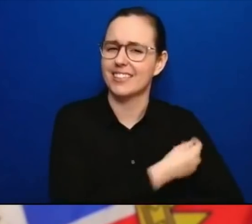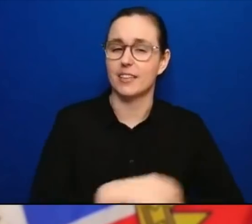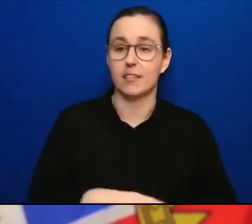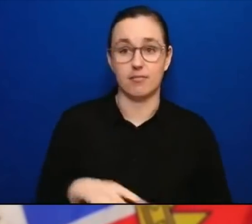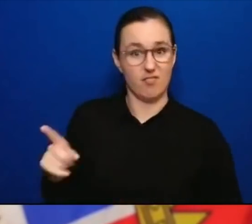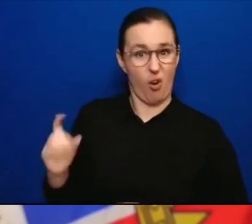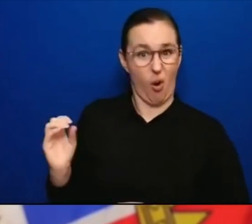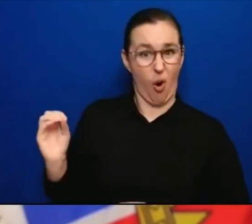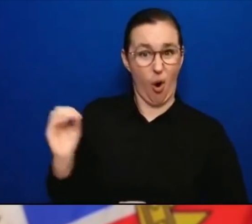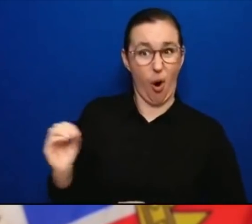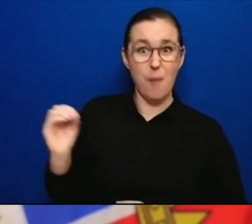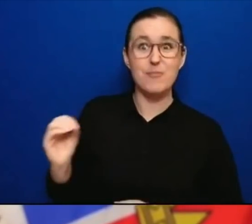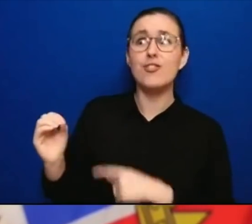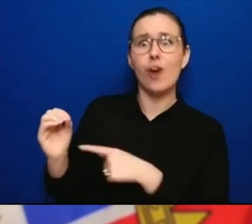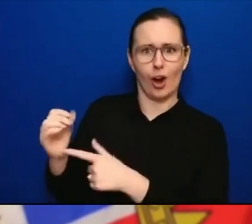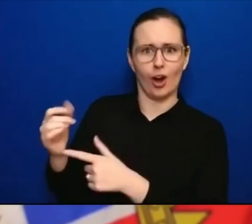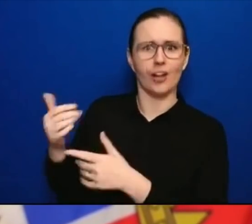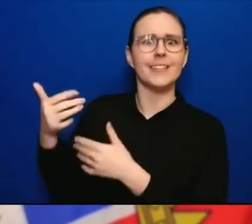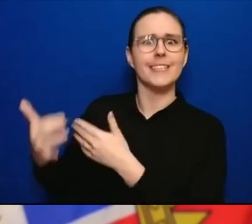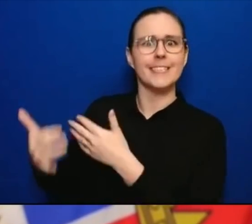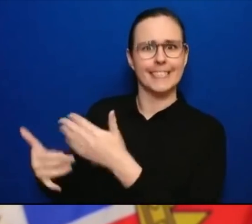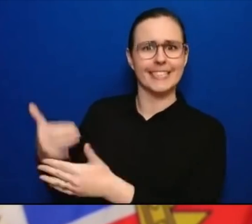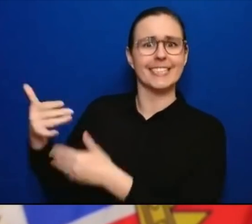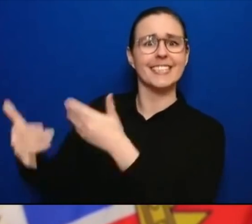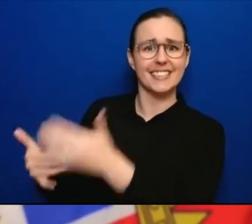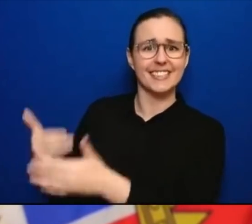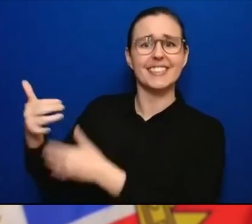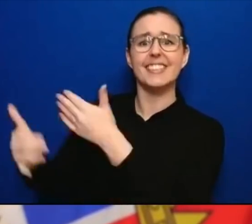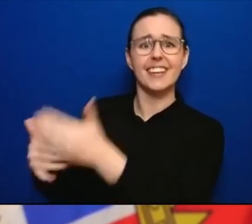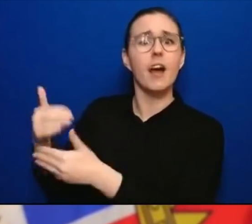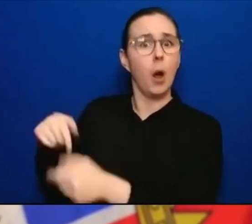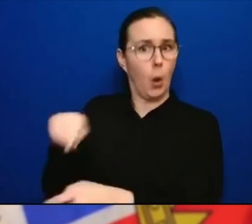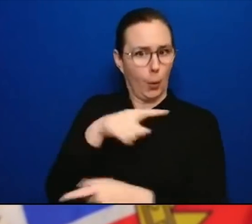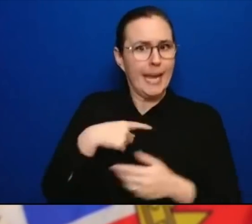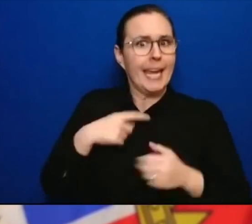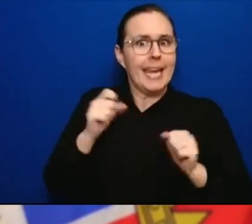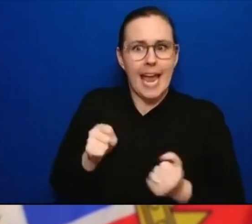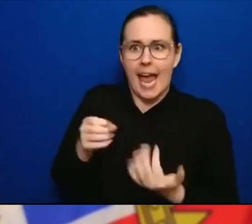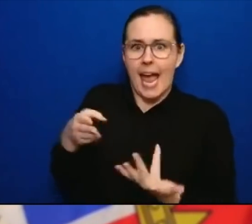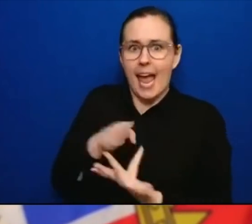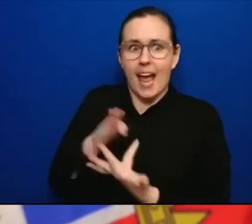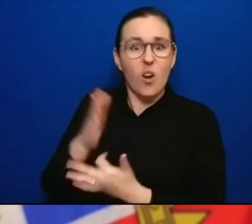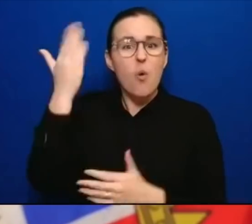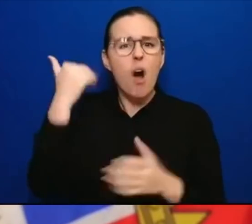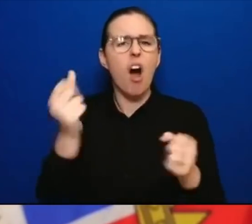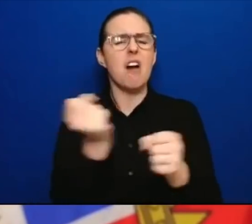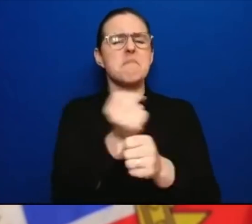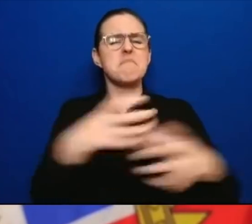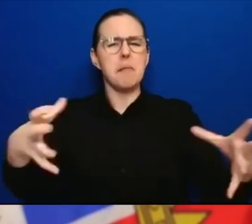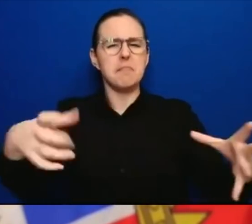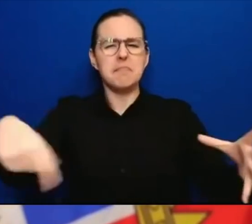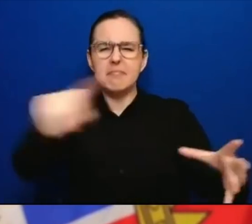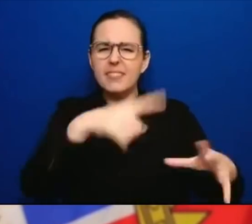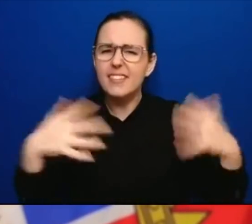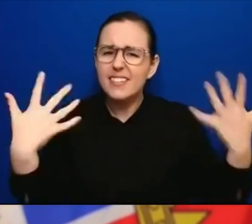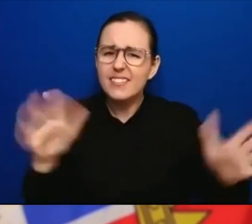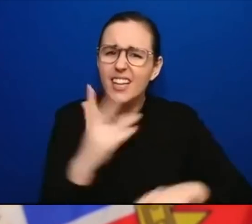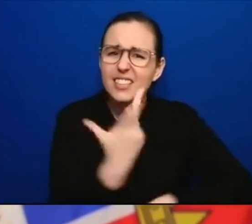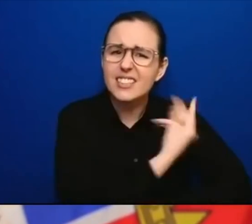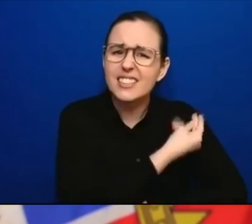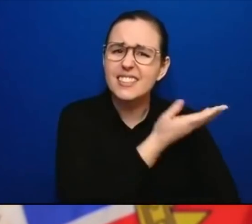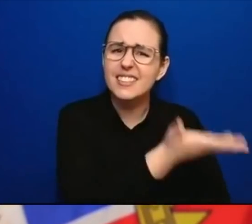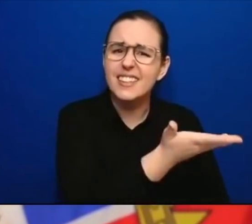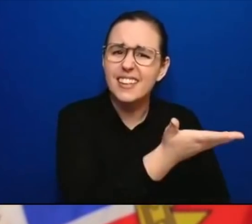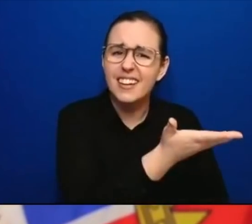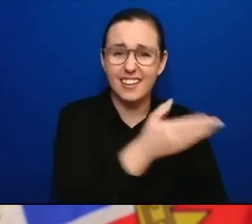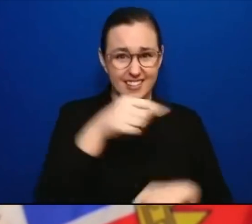high level of protection we have from the immunization in British Columbia and from the measures millions of people in this province are taking every